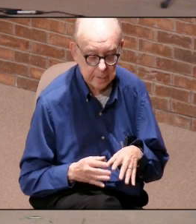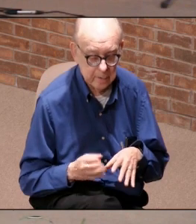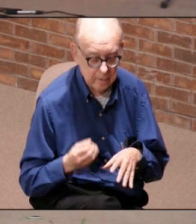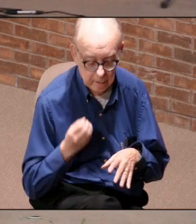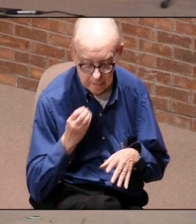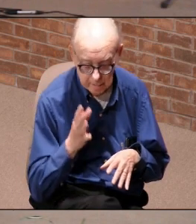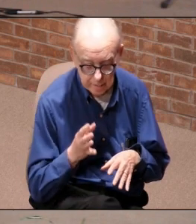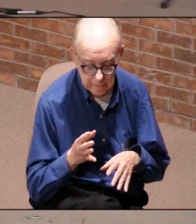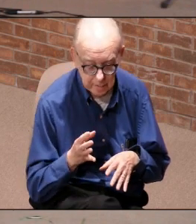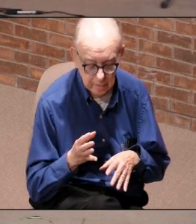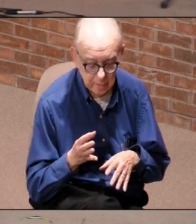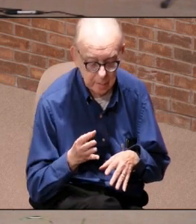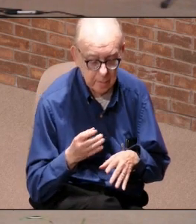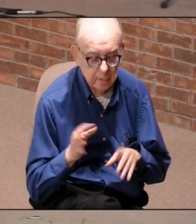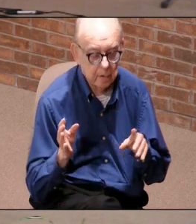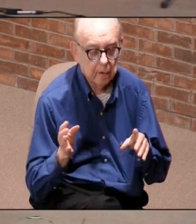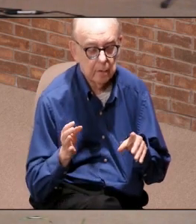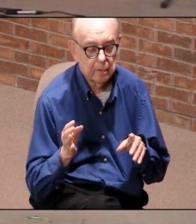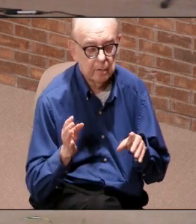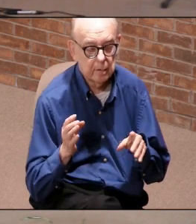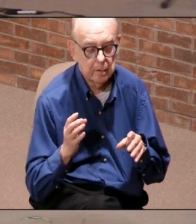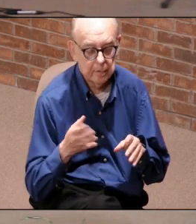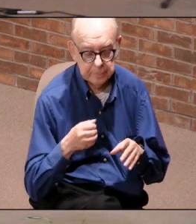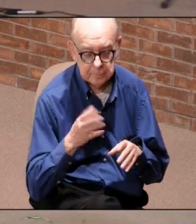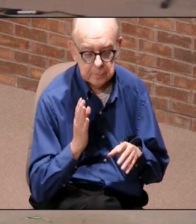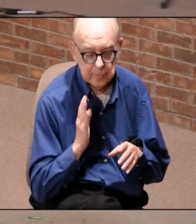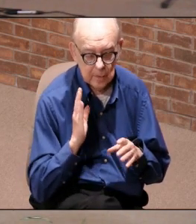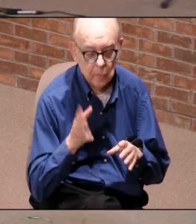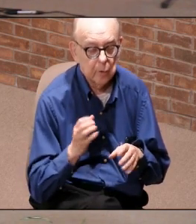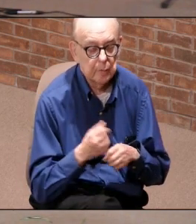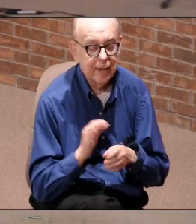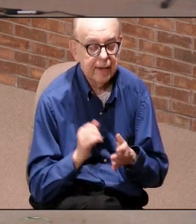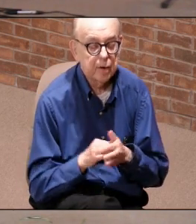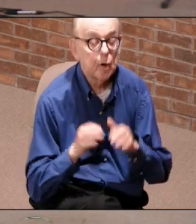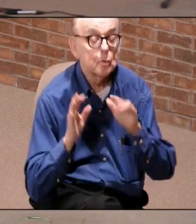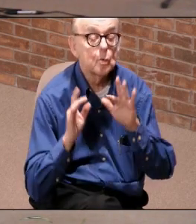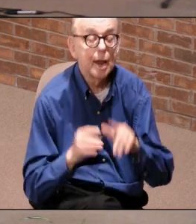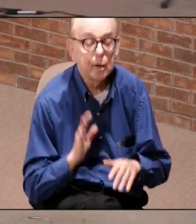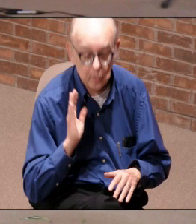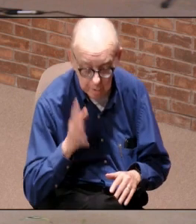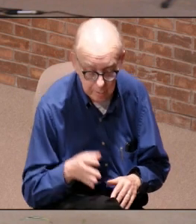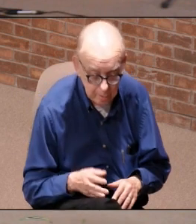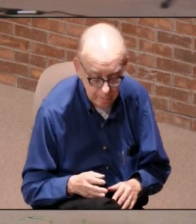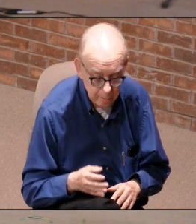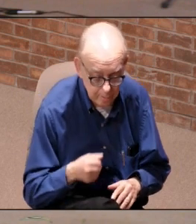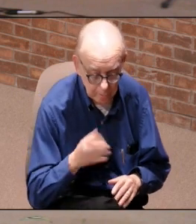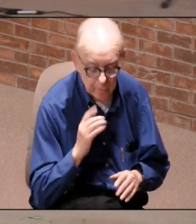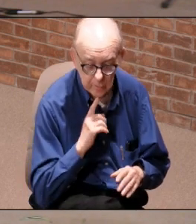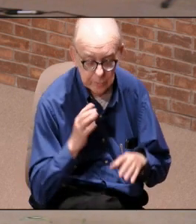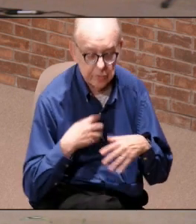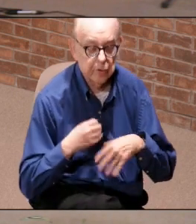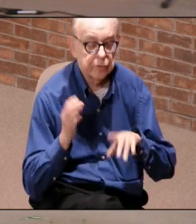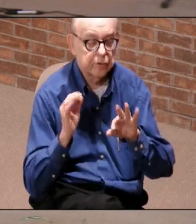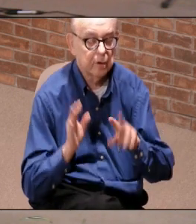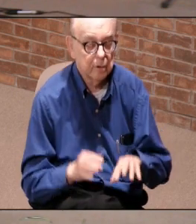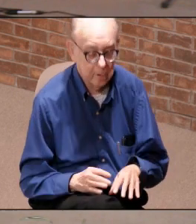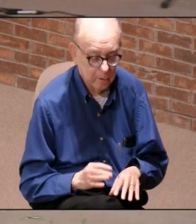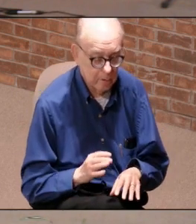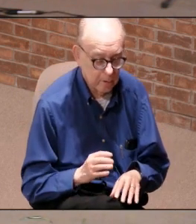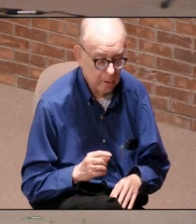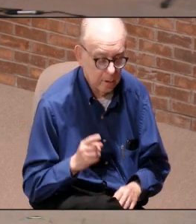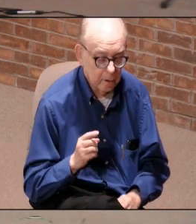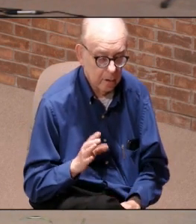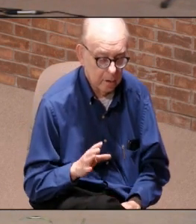I don't care if there's no cloud in the sky. God will make it rain. And if he wants it to snow, it can